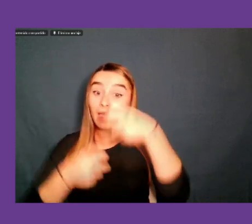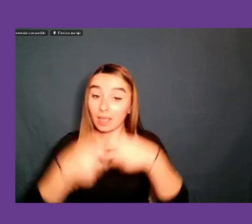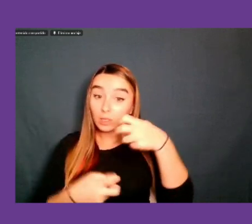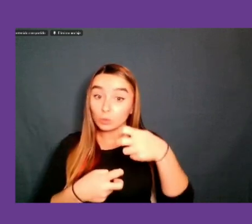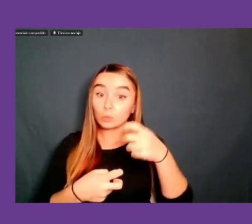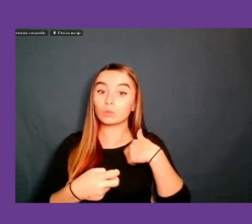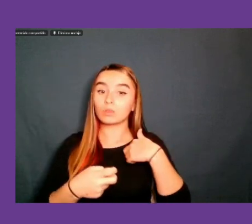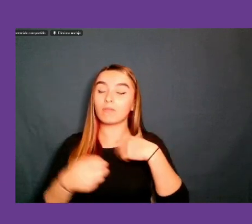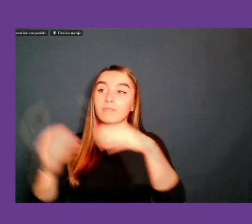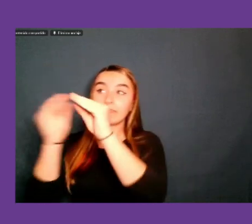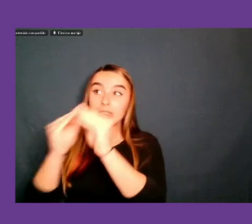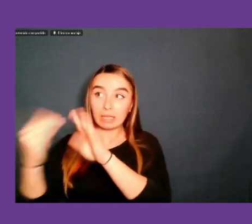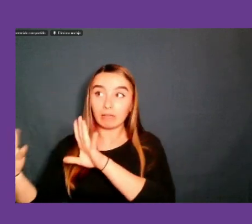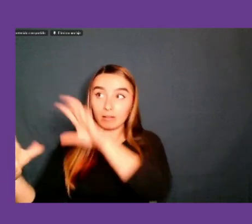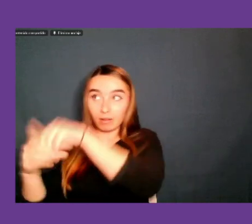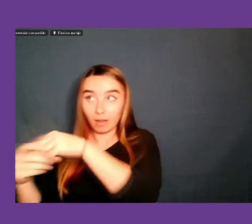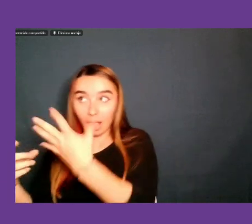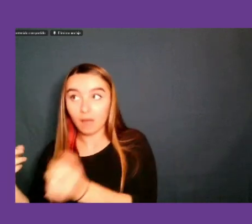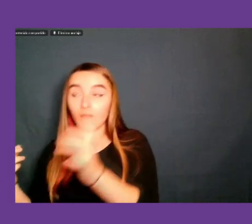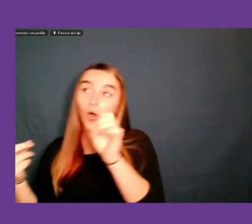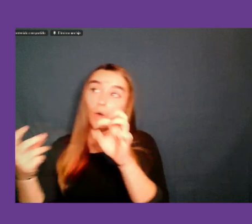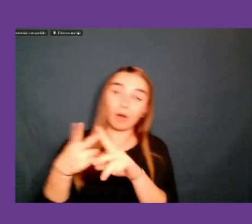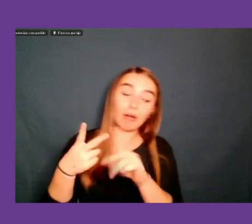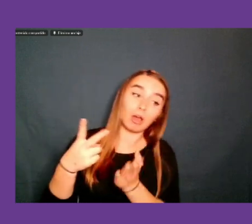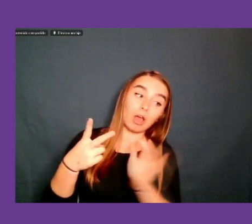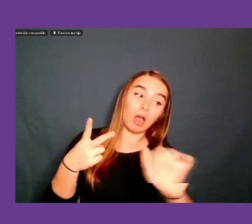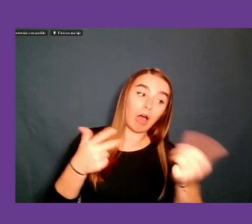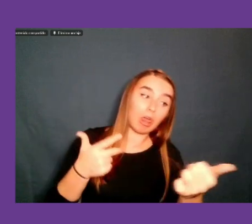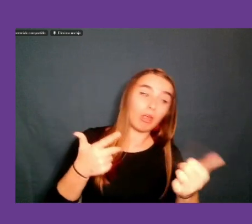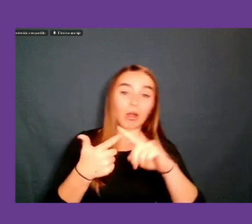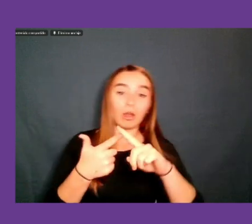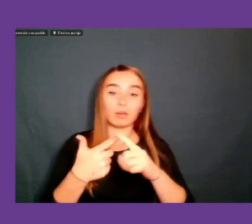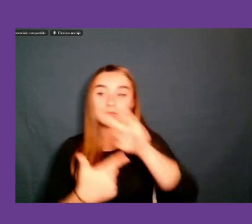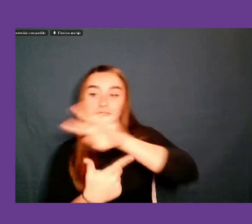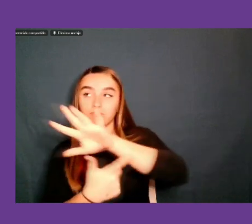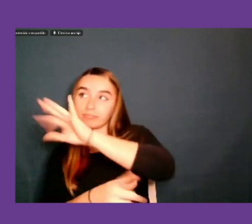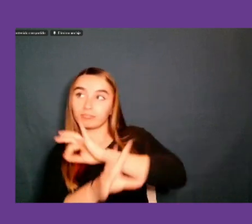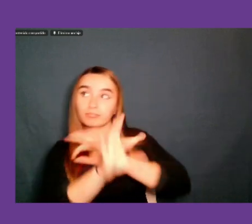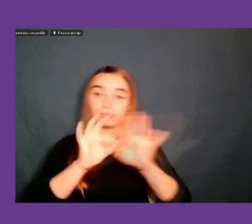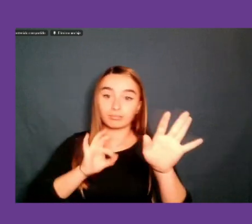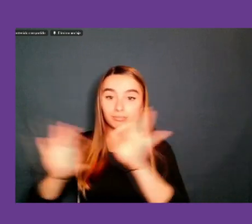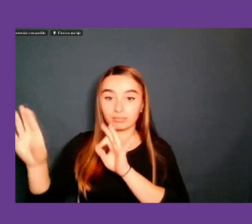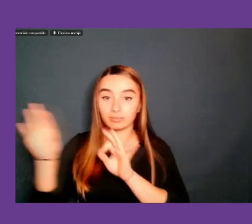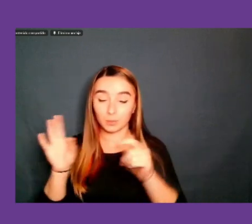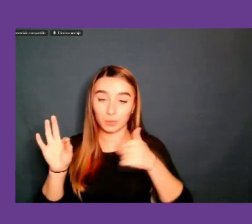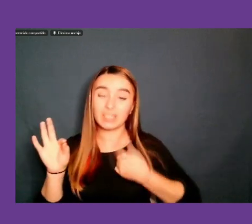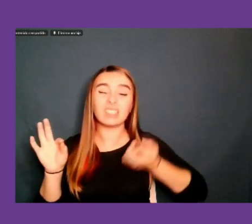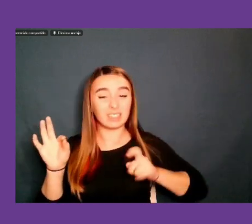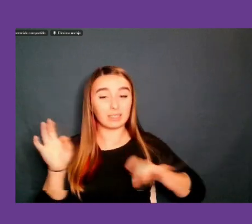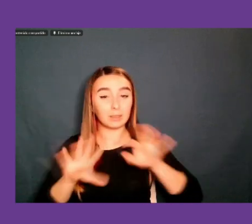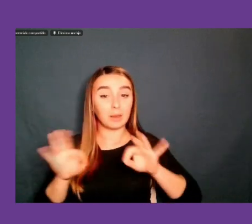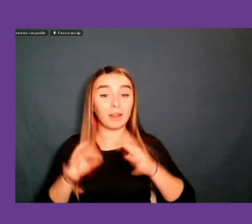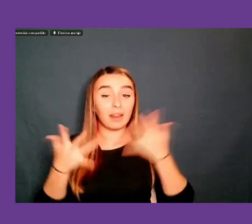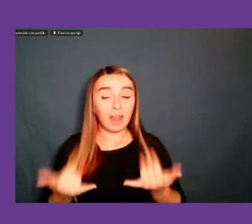the standard, either on the other. In both of them, we still have to take some decisions. Right now, everything is described in the